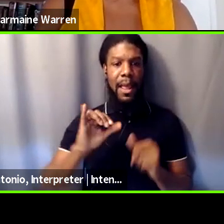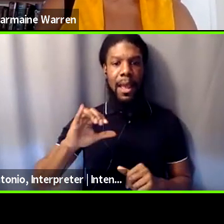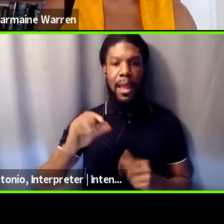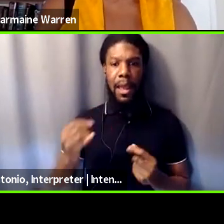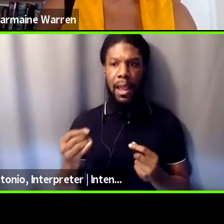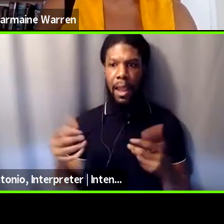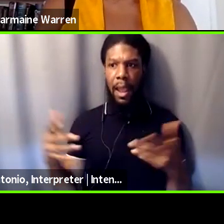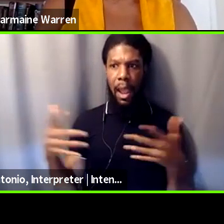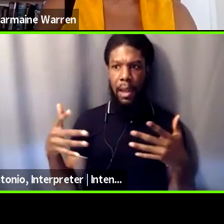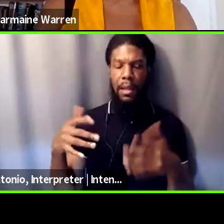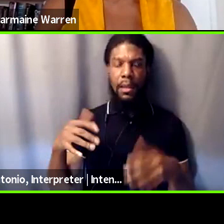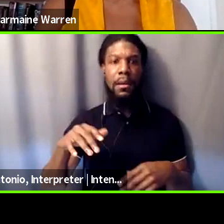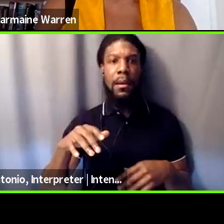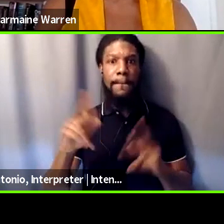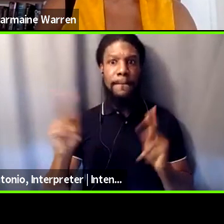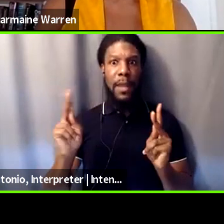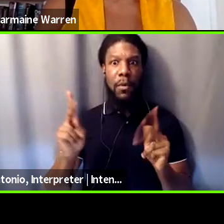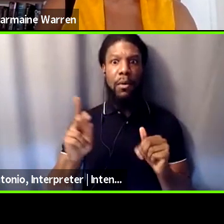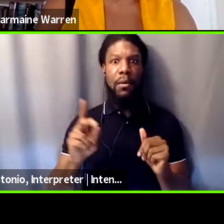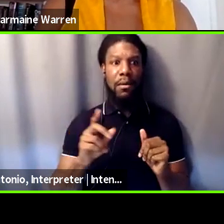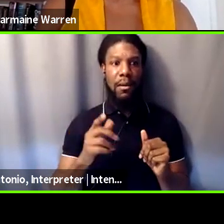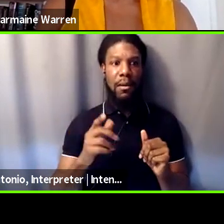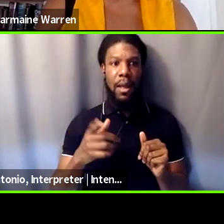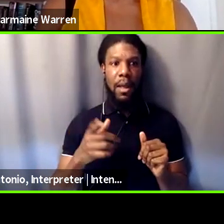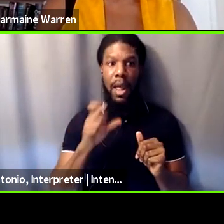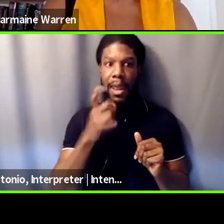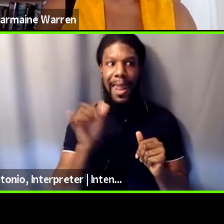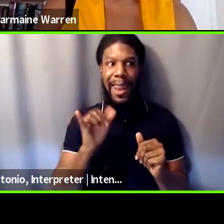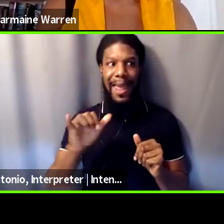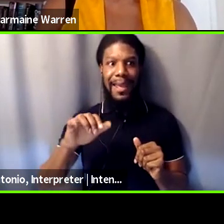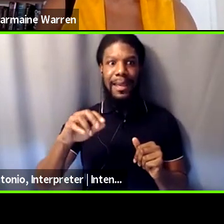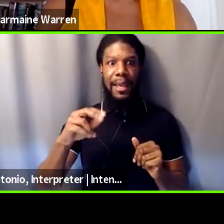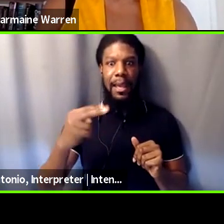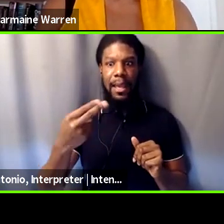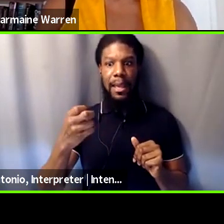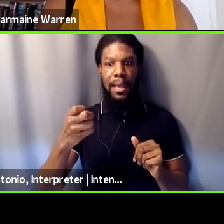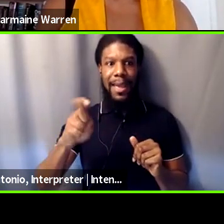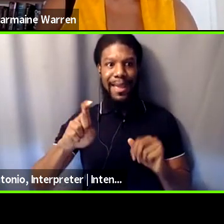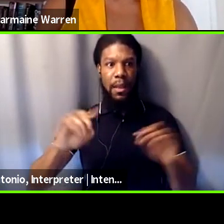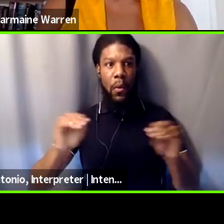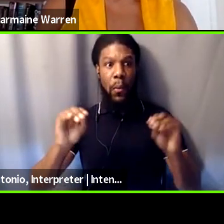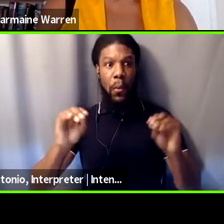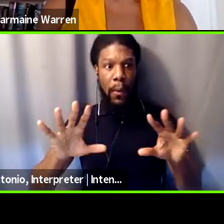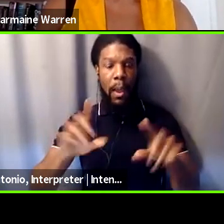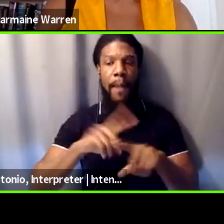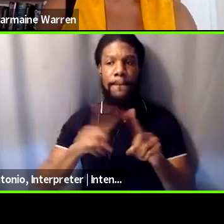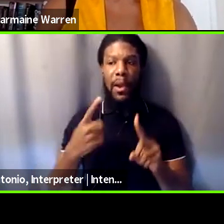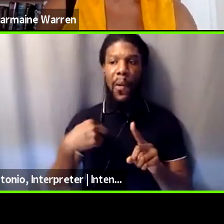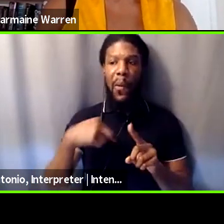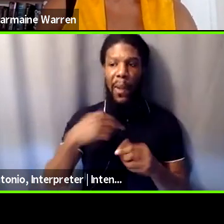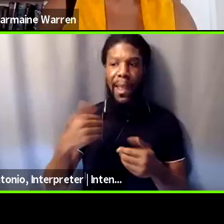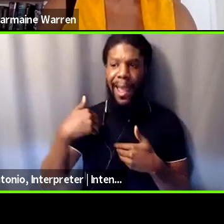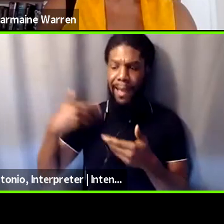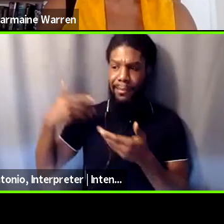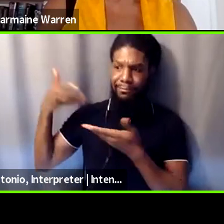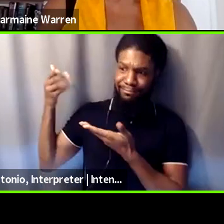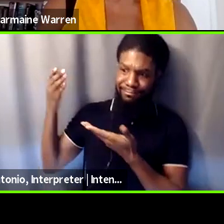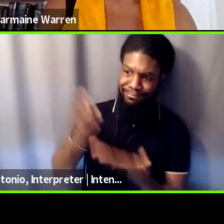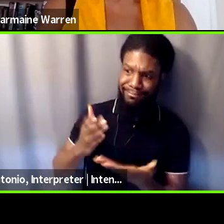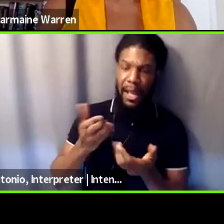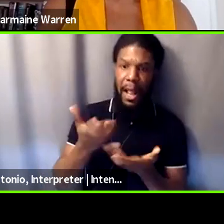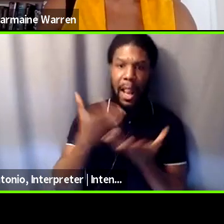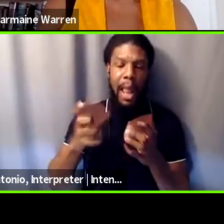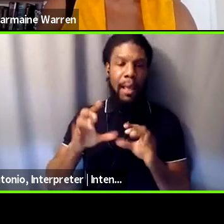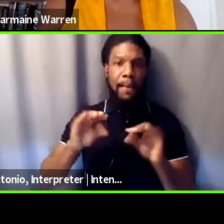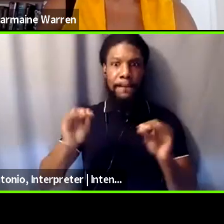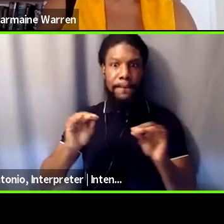very Caribbean too. Like, we are like not haunted like hexed, but haunted as if like we carry with us, I think, a long line of magic and